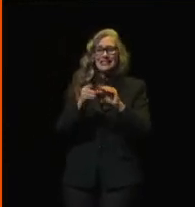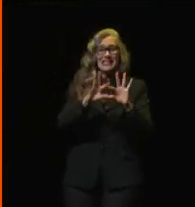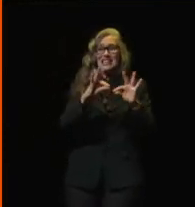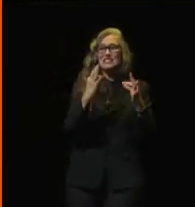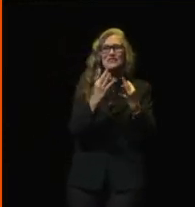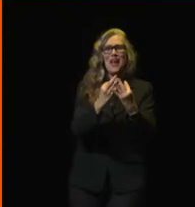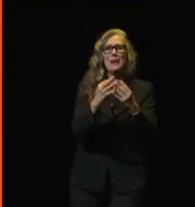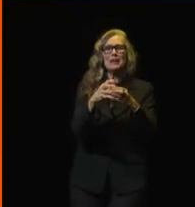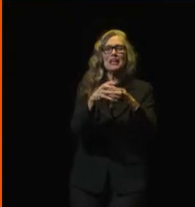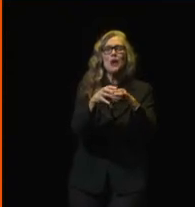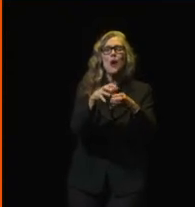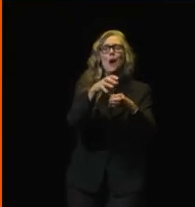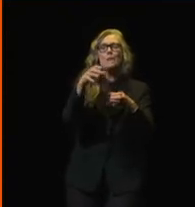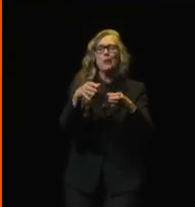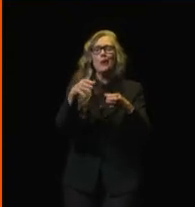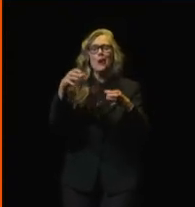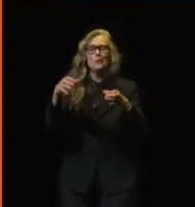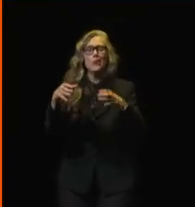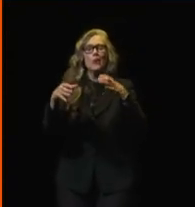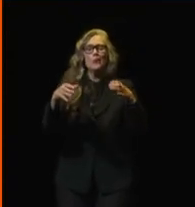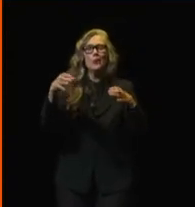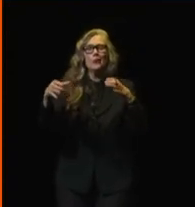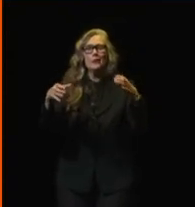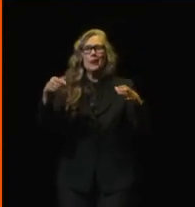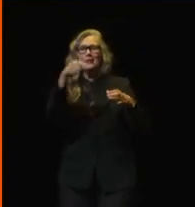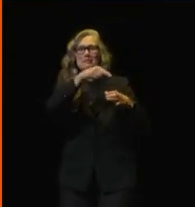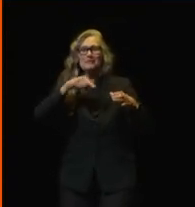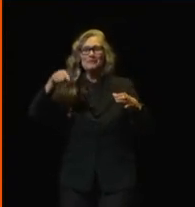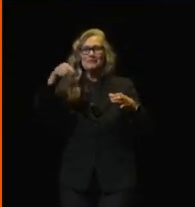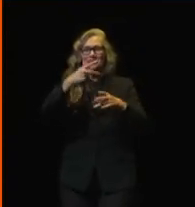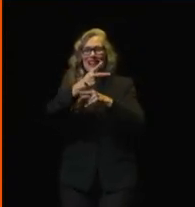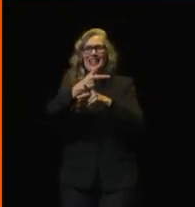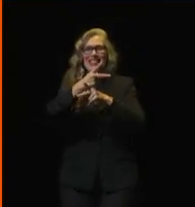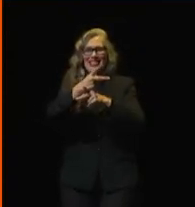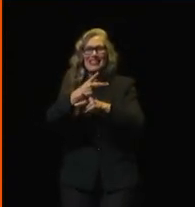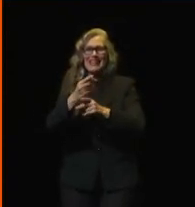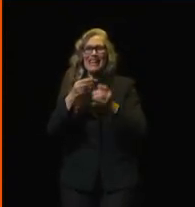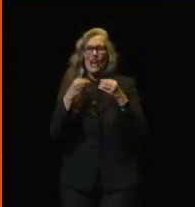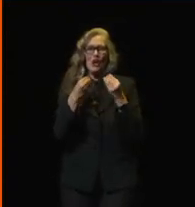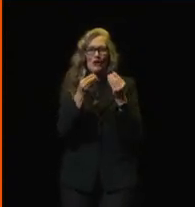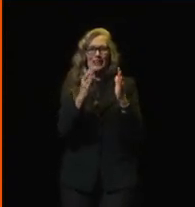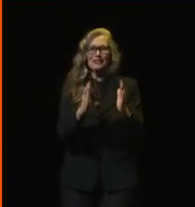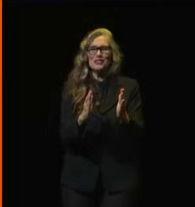want not only to acknowledge all of those people,